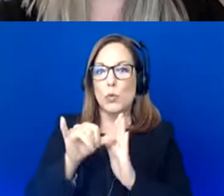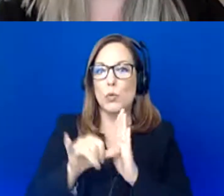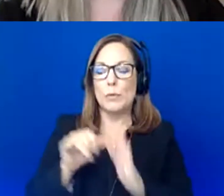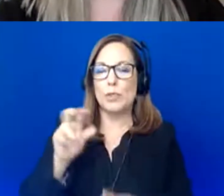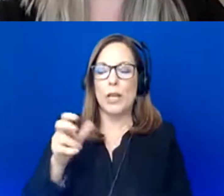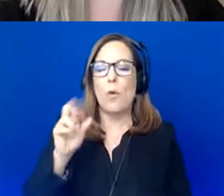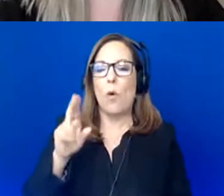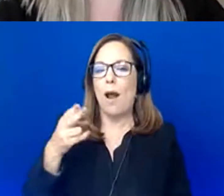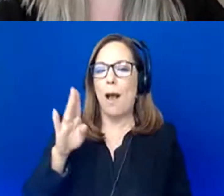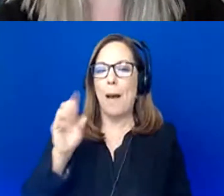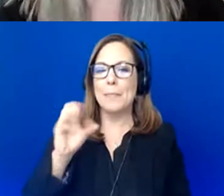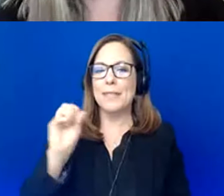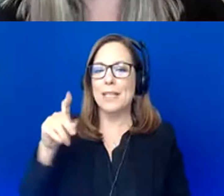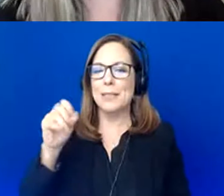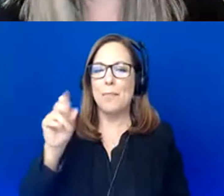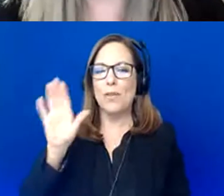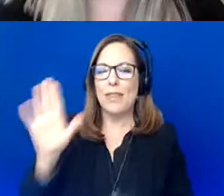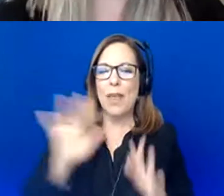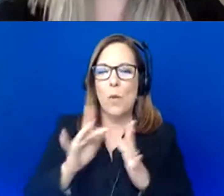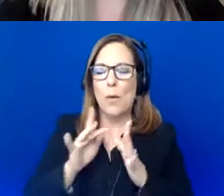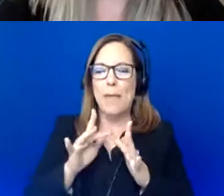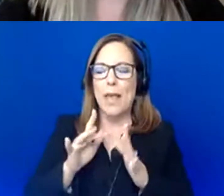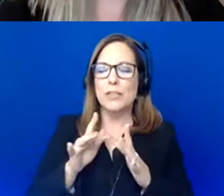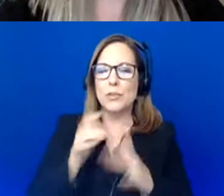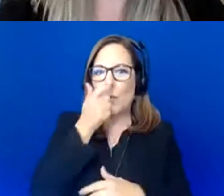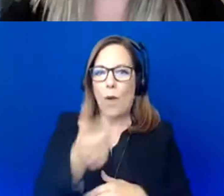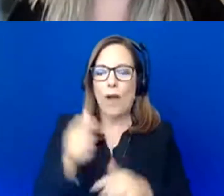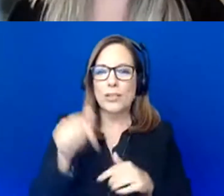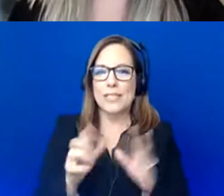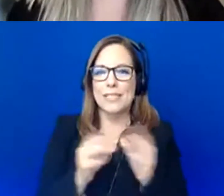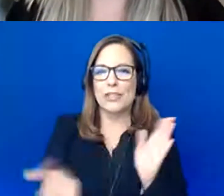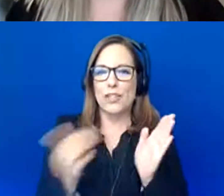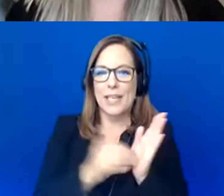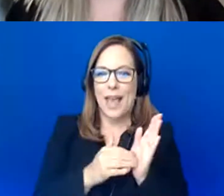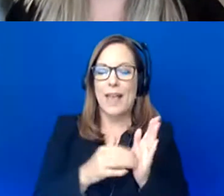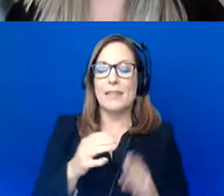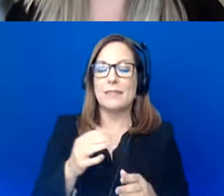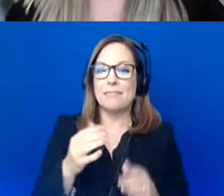to access not only this session, but past sessions as well.